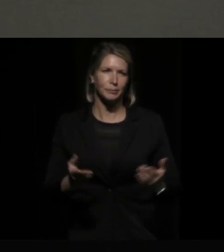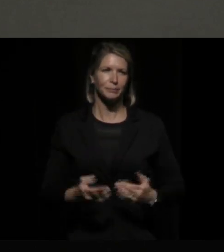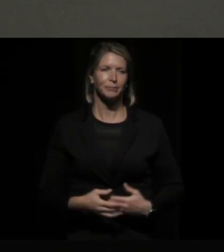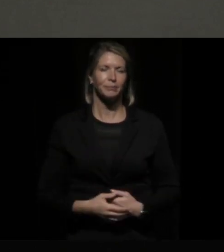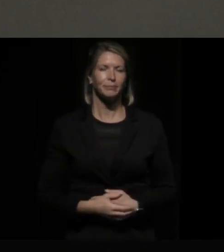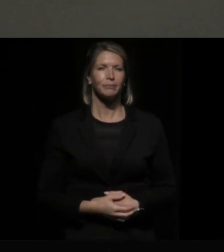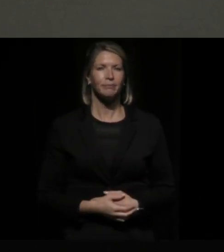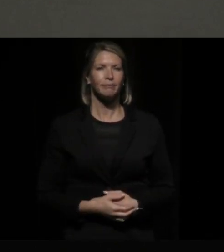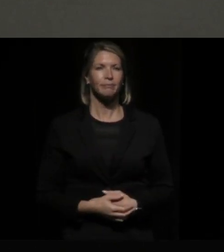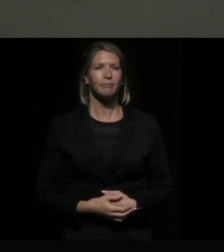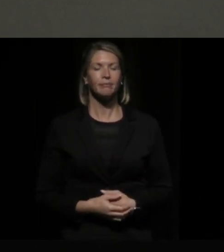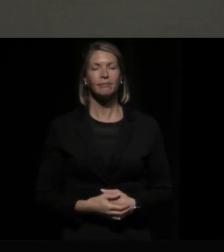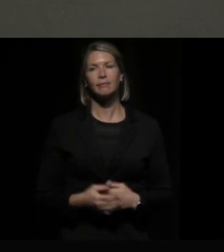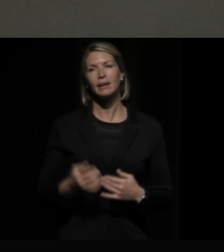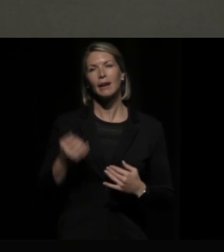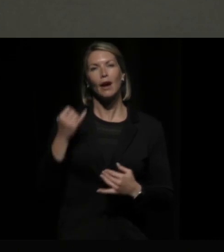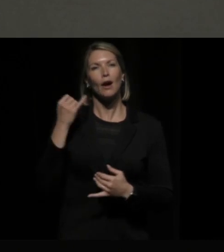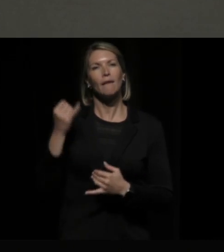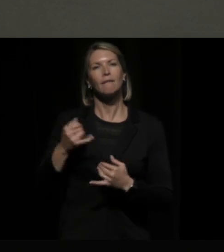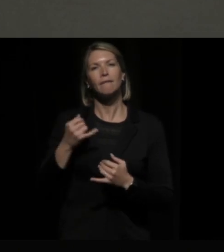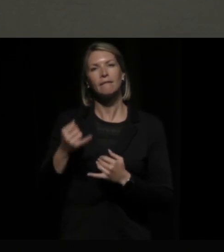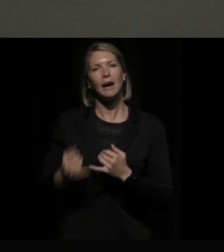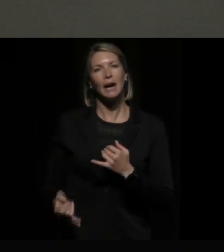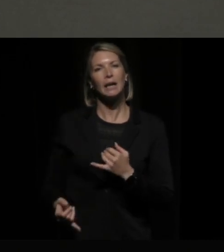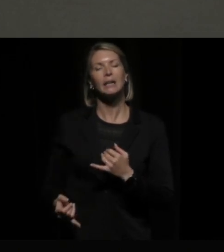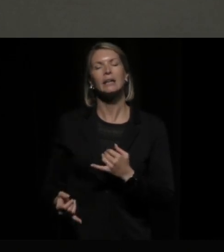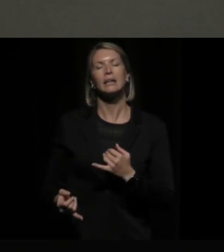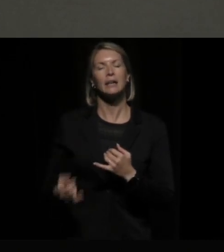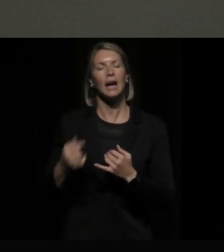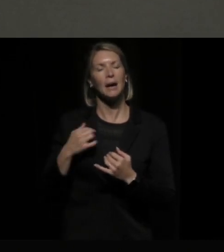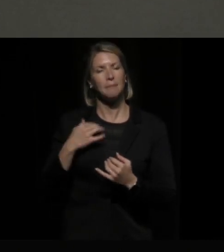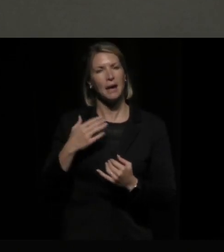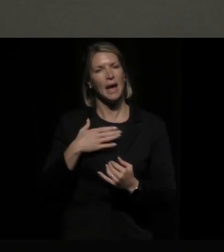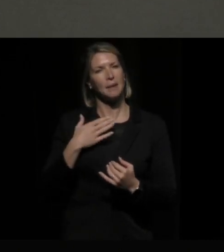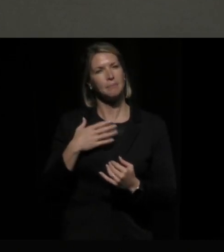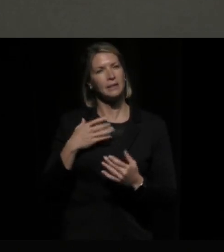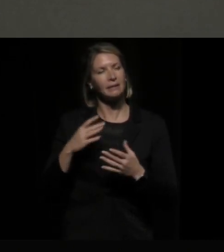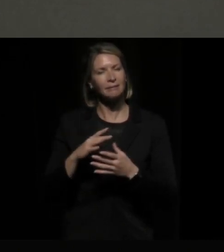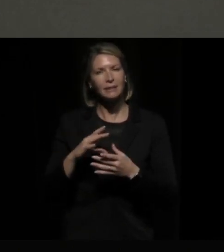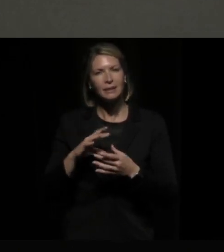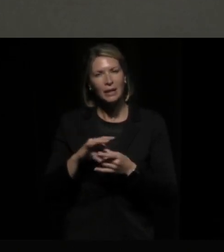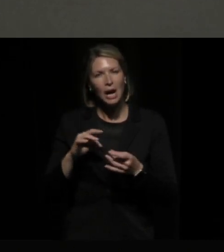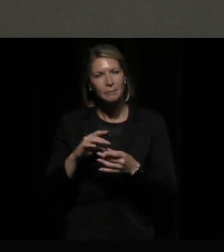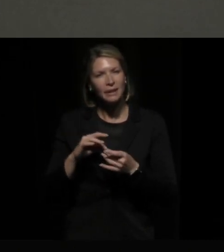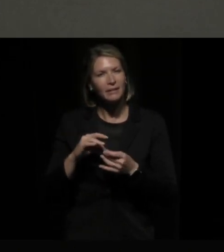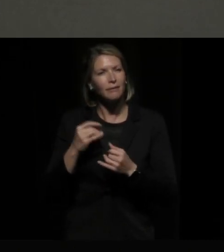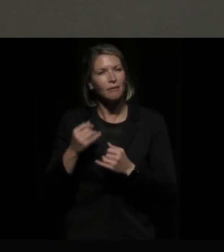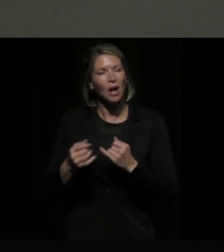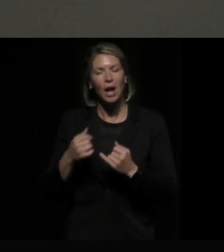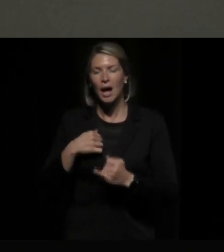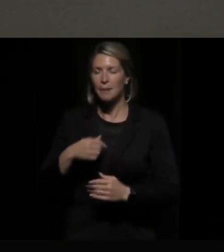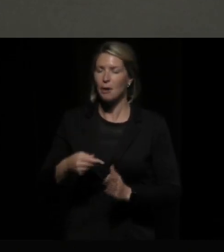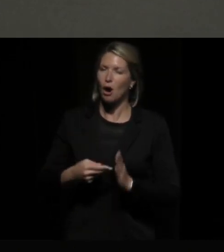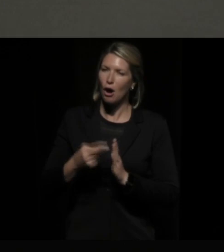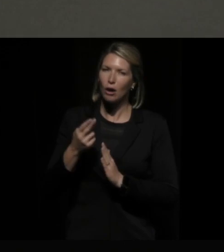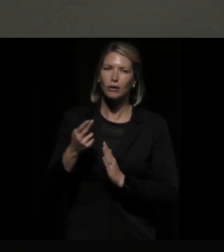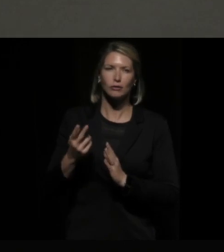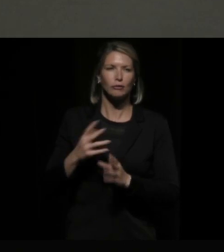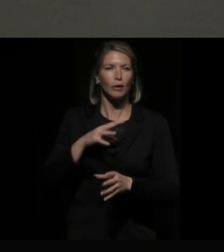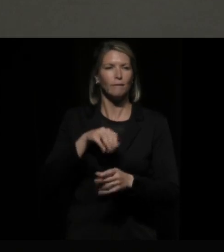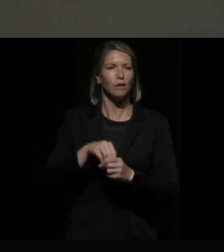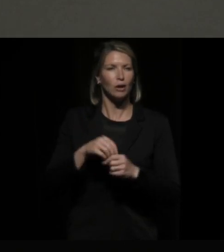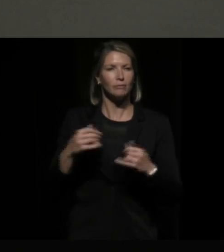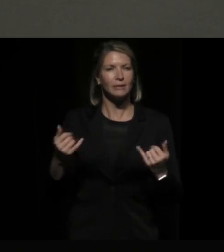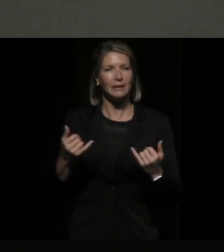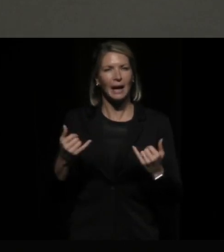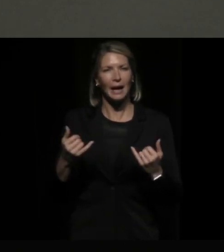So in closing, I'm incredibly proud of these award recipients and of the entire public service. I'm honored to be here along with you, working together to build a